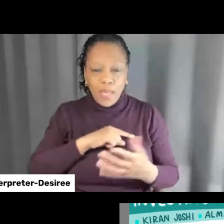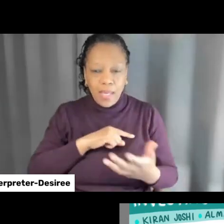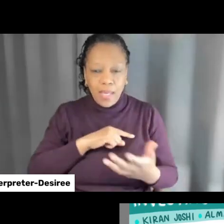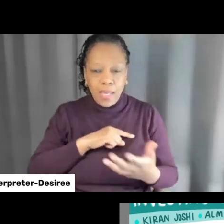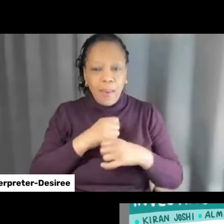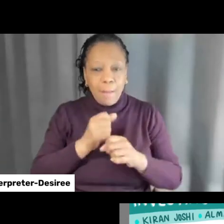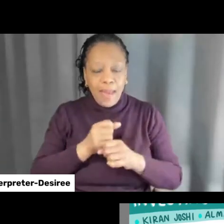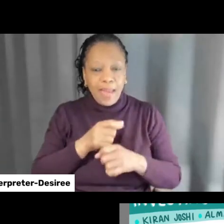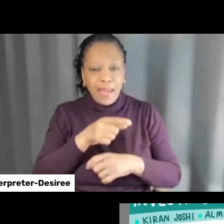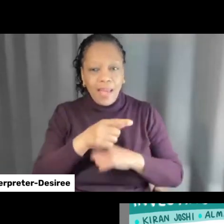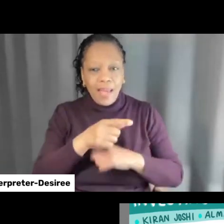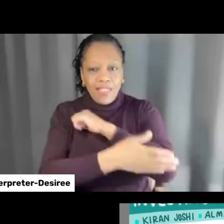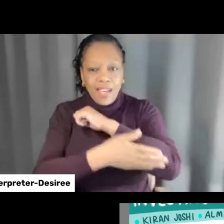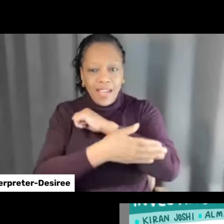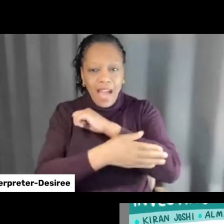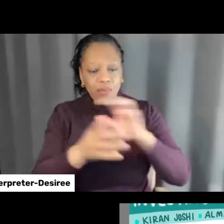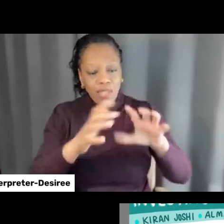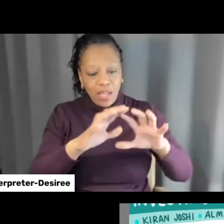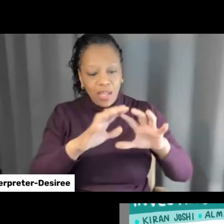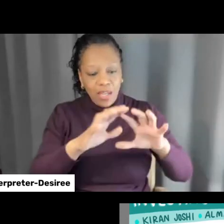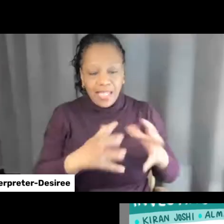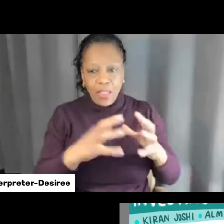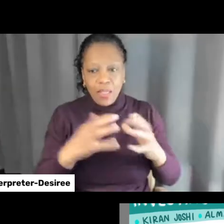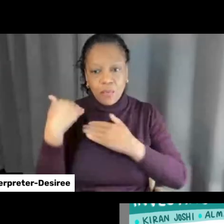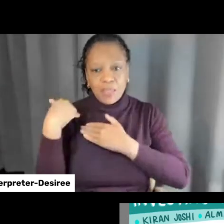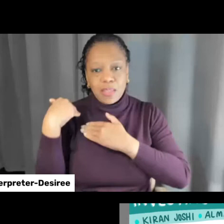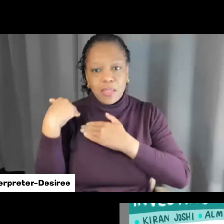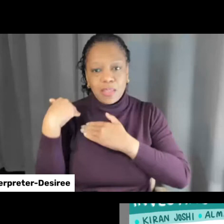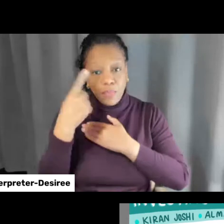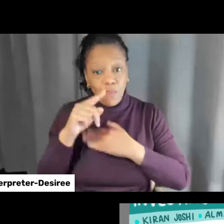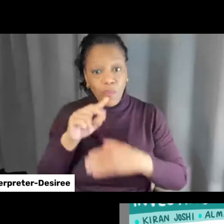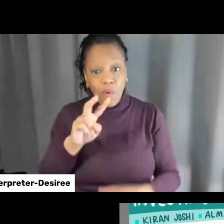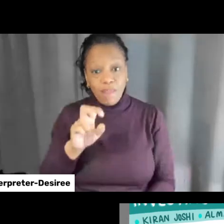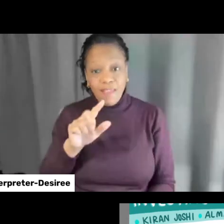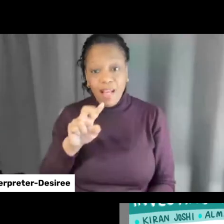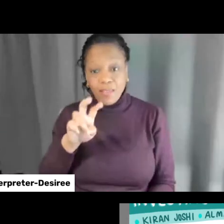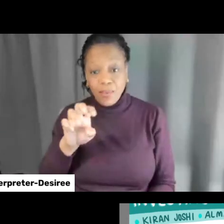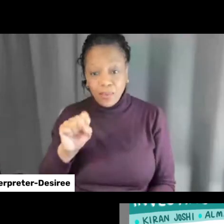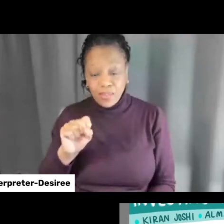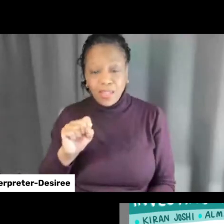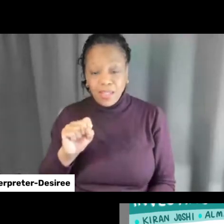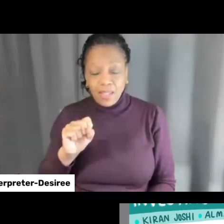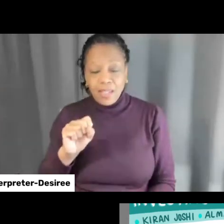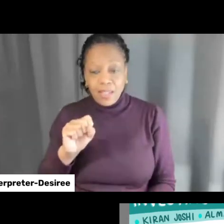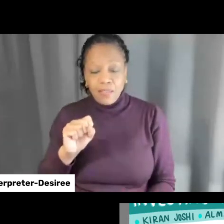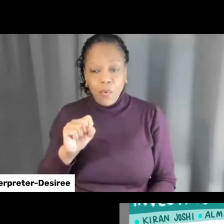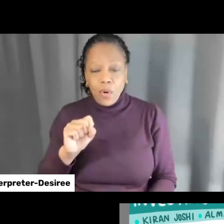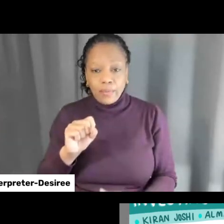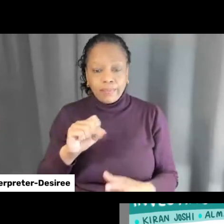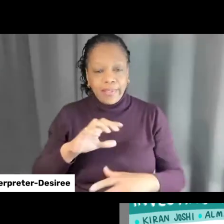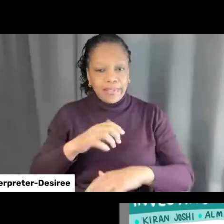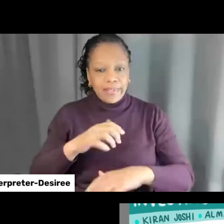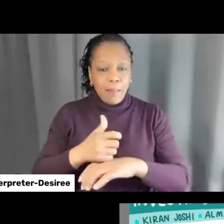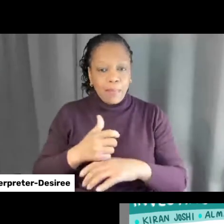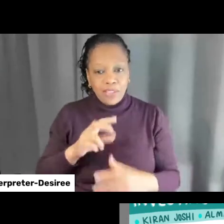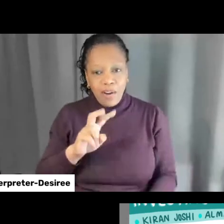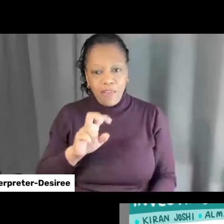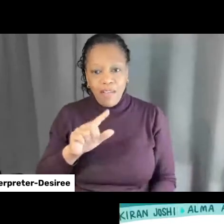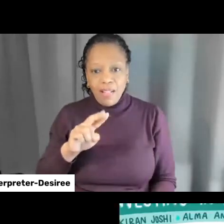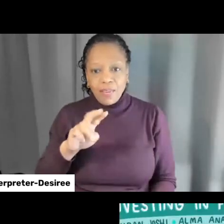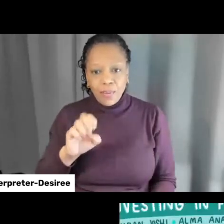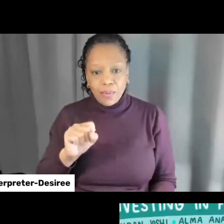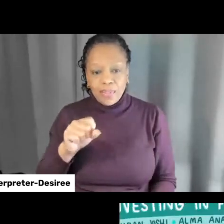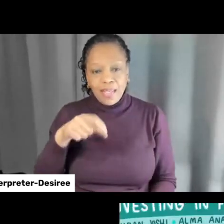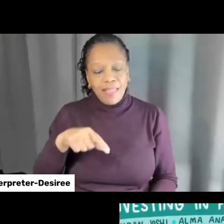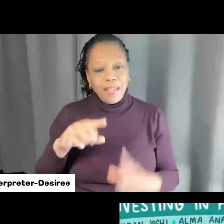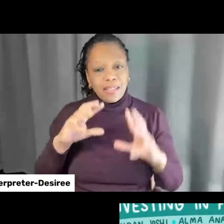mean, this summit is, in specifically looking at, how do we care for each other, right? And so